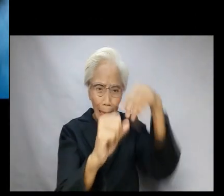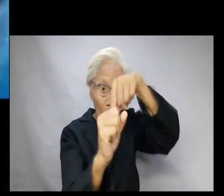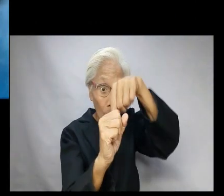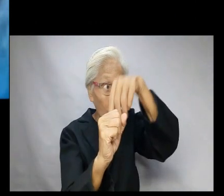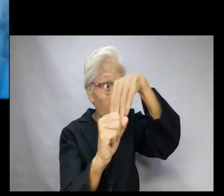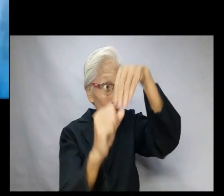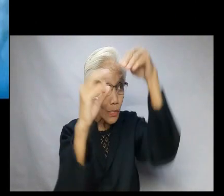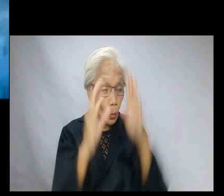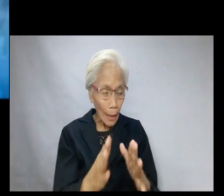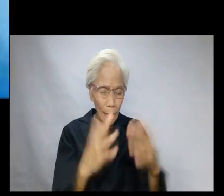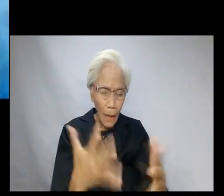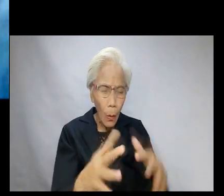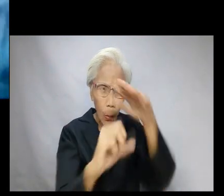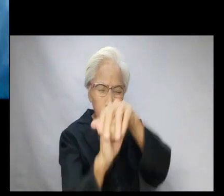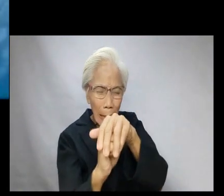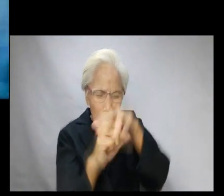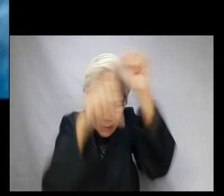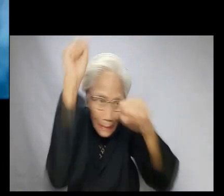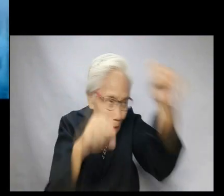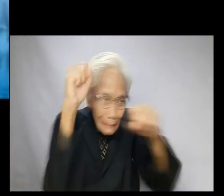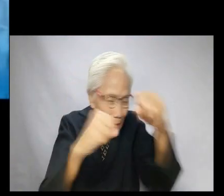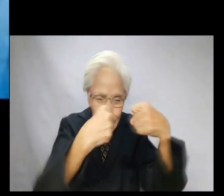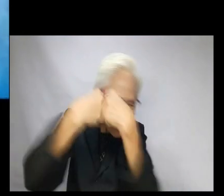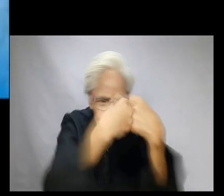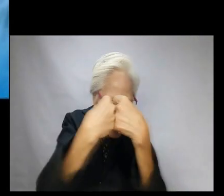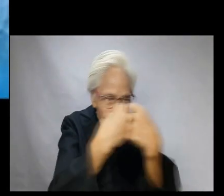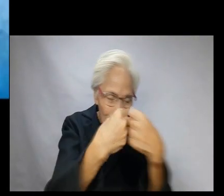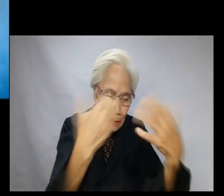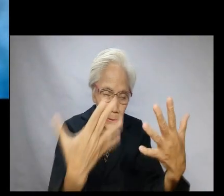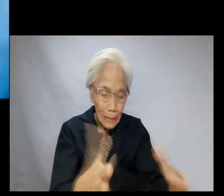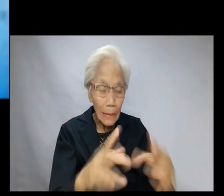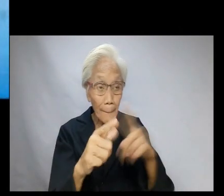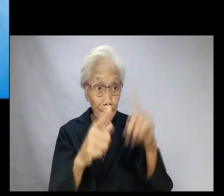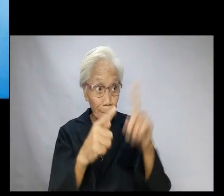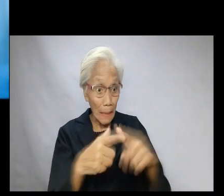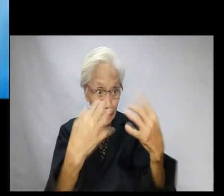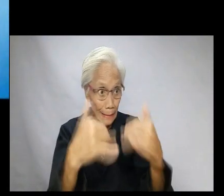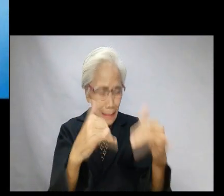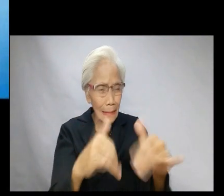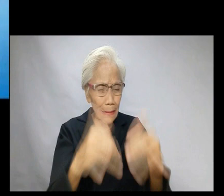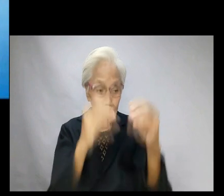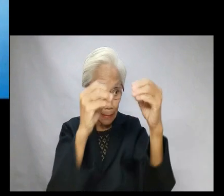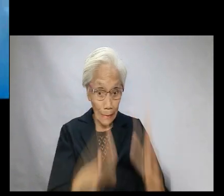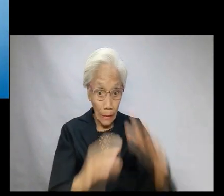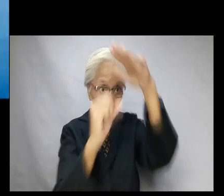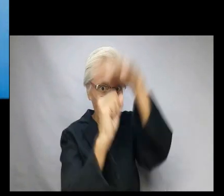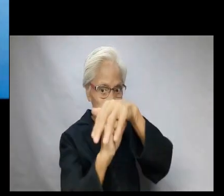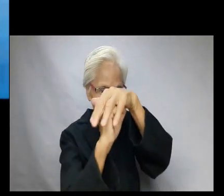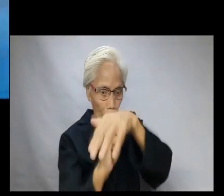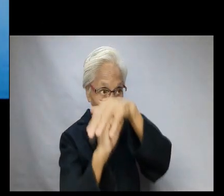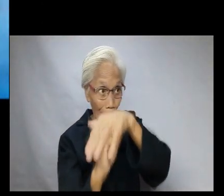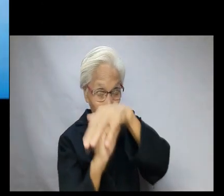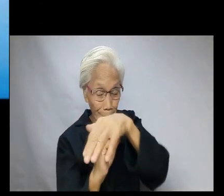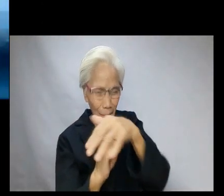the water. The student began to struggle. The master held him under, still. A moment passed and